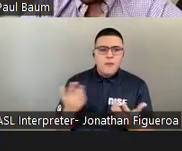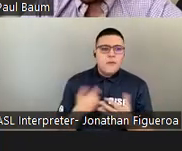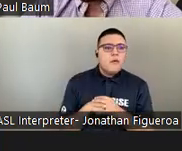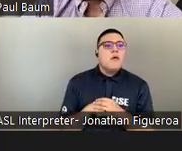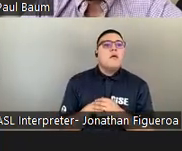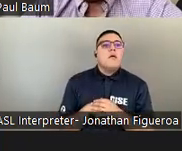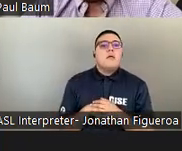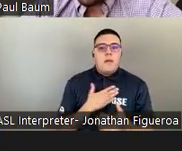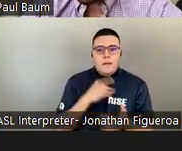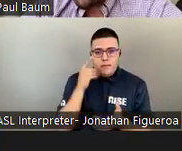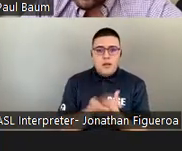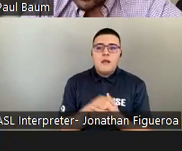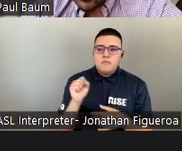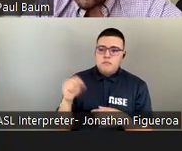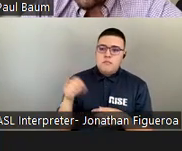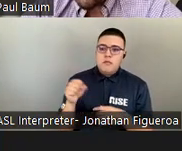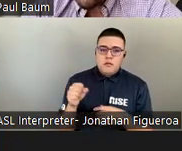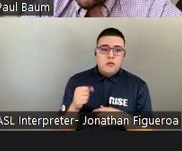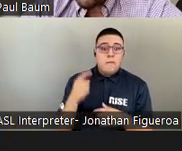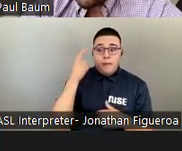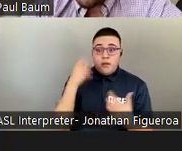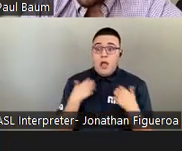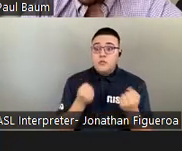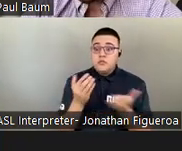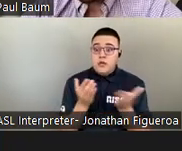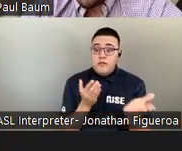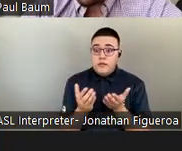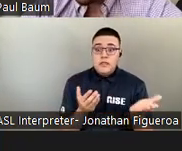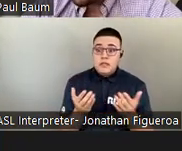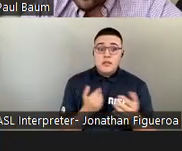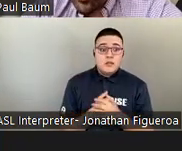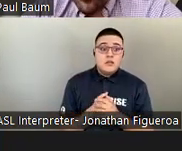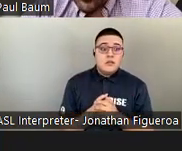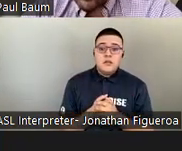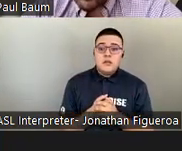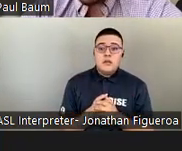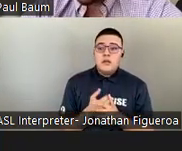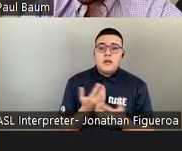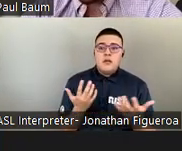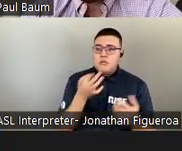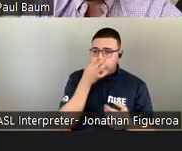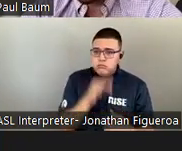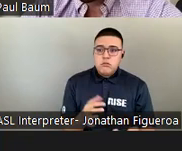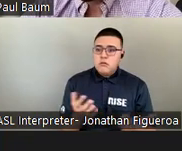why, with the Mental Health Services Act, there's 5 underserved populations and